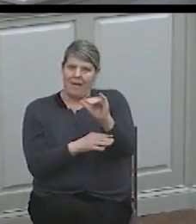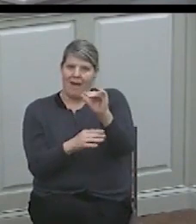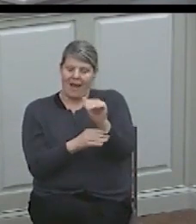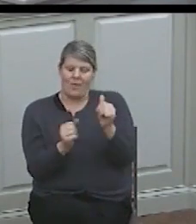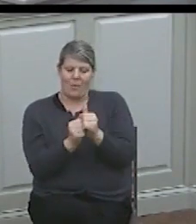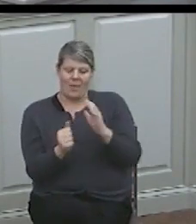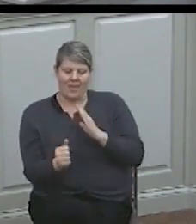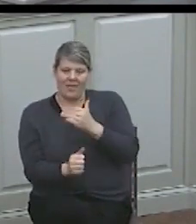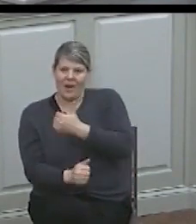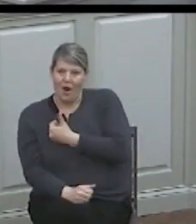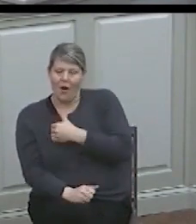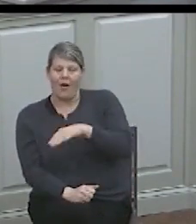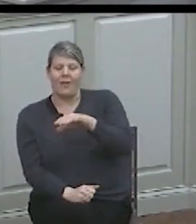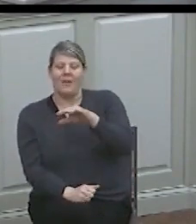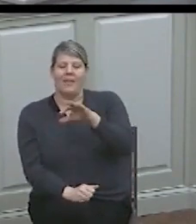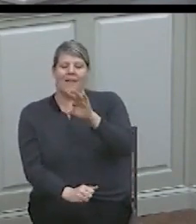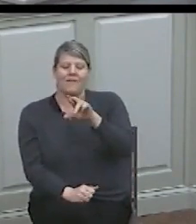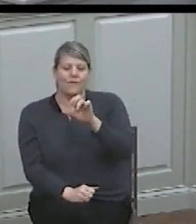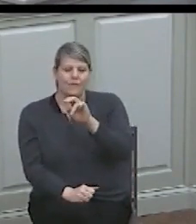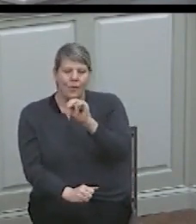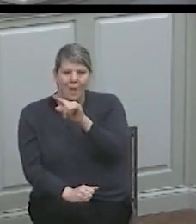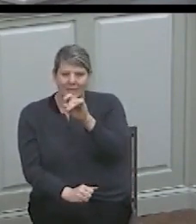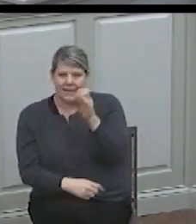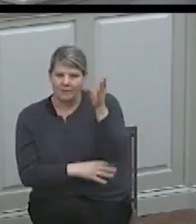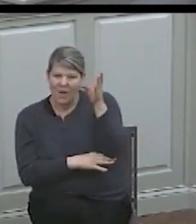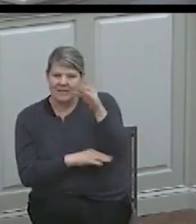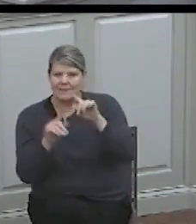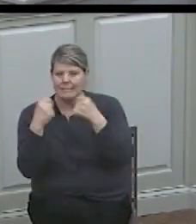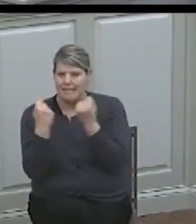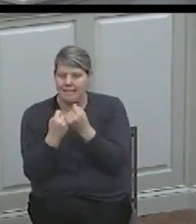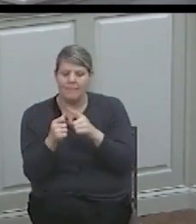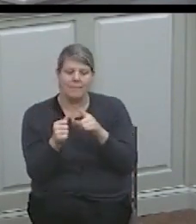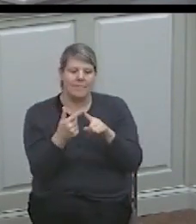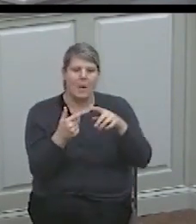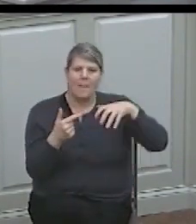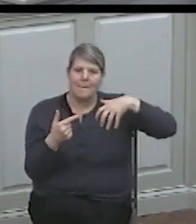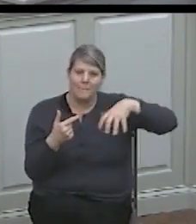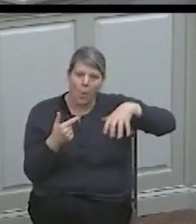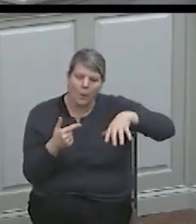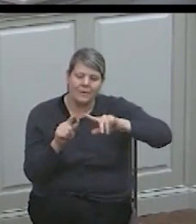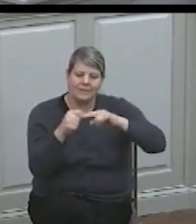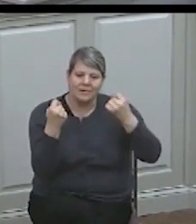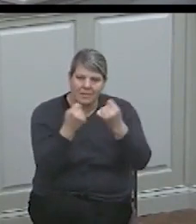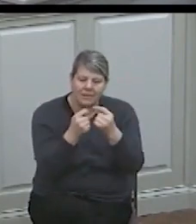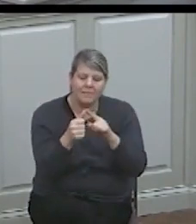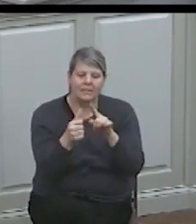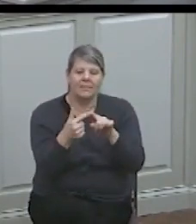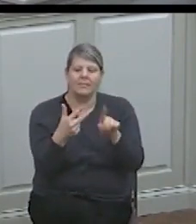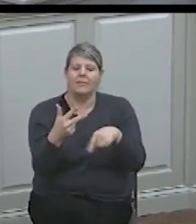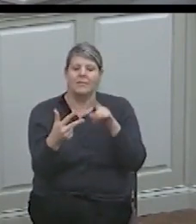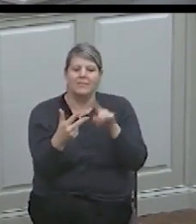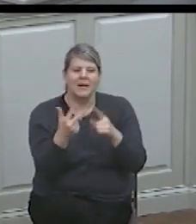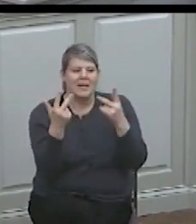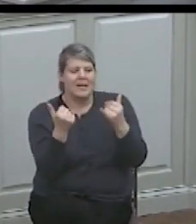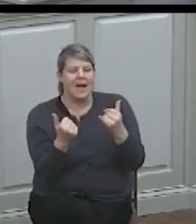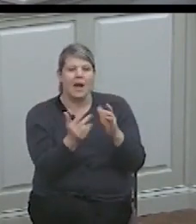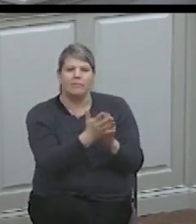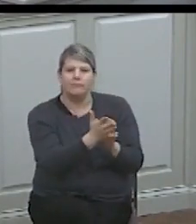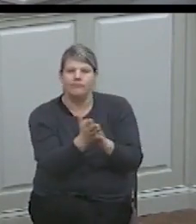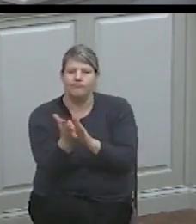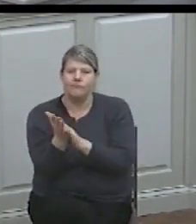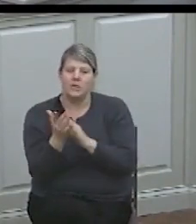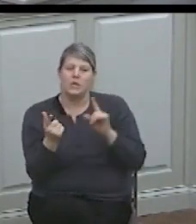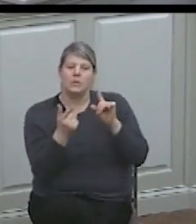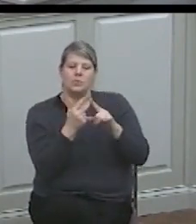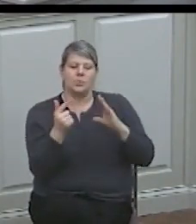bowling team from Boyle County and several other groups. I'm not going to go through them all, but I want to do a shout out to those folks as